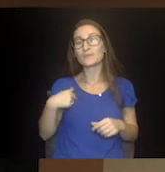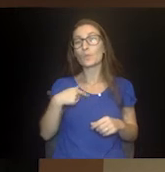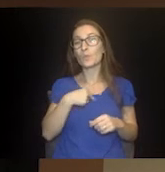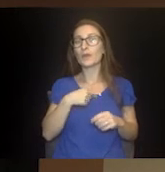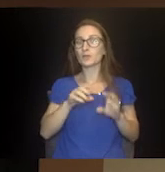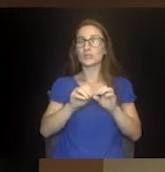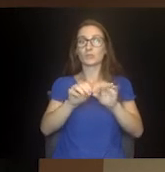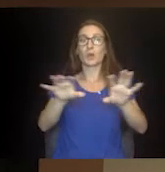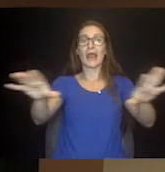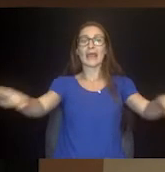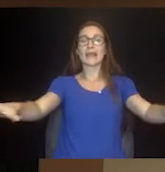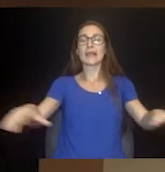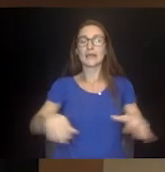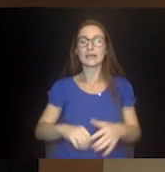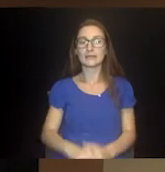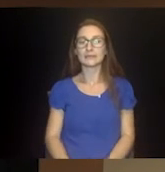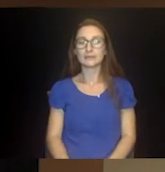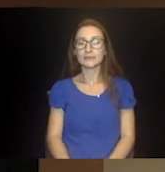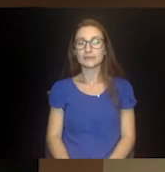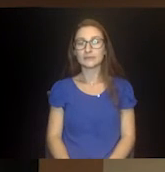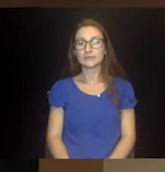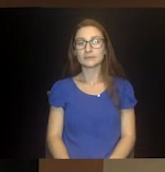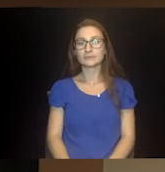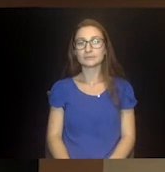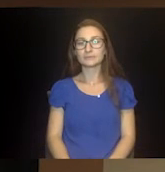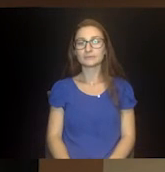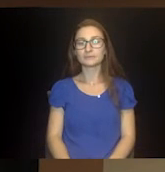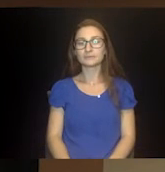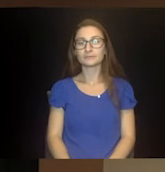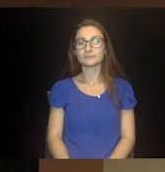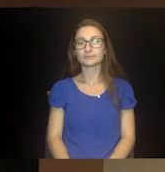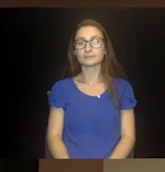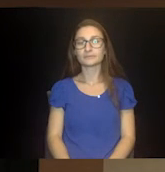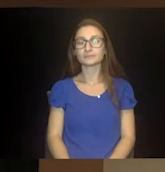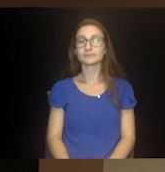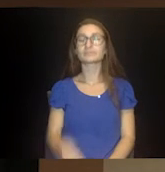Yeah. So but we're spread out. So yeah.